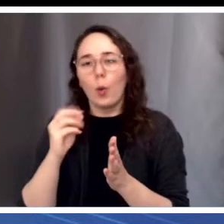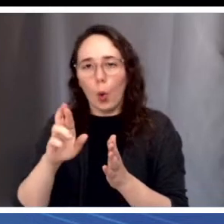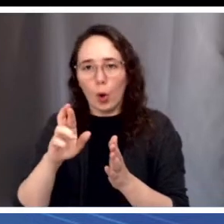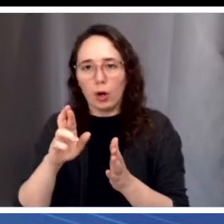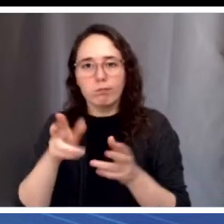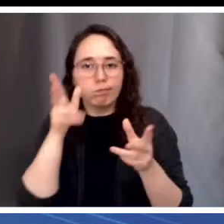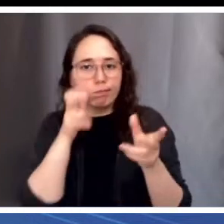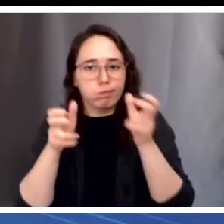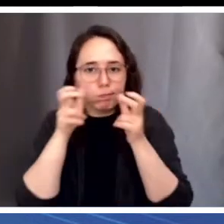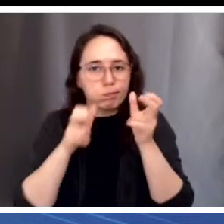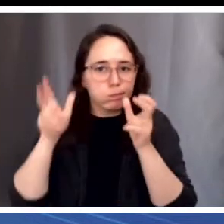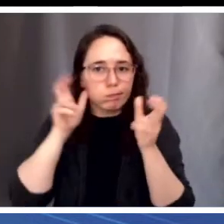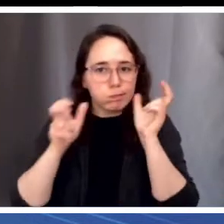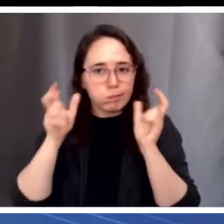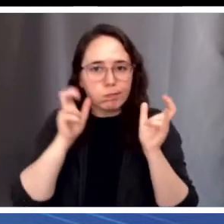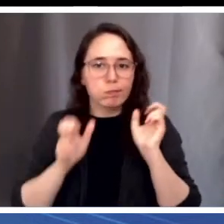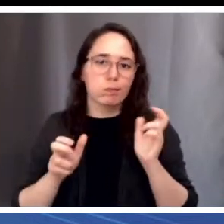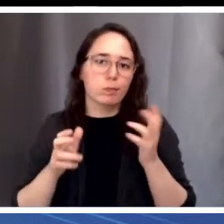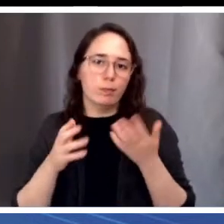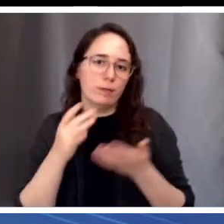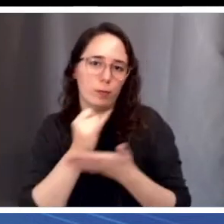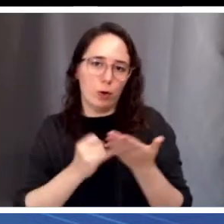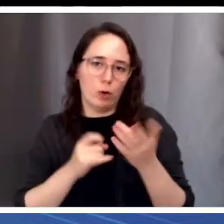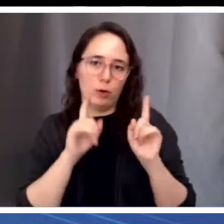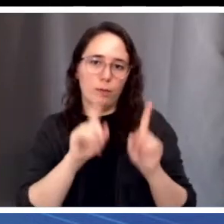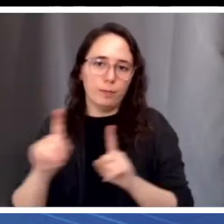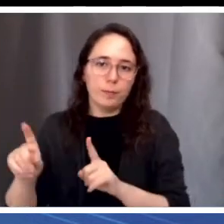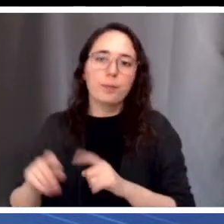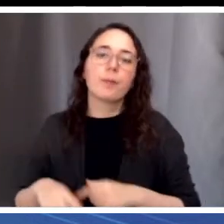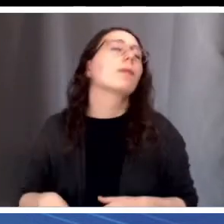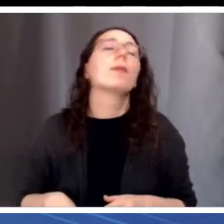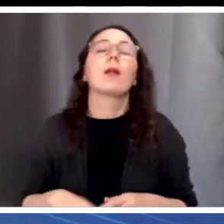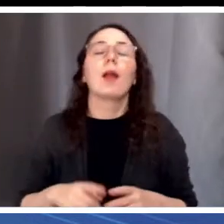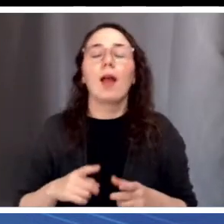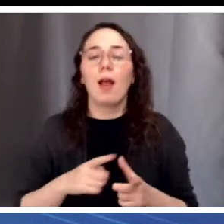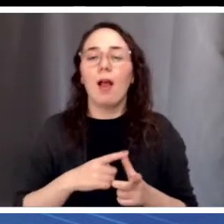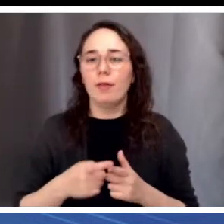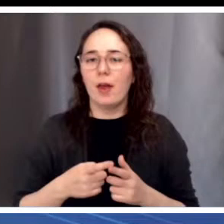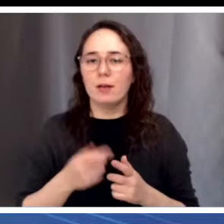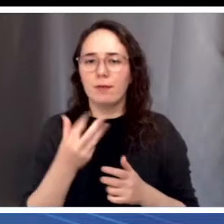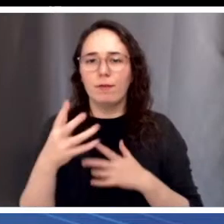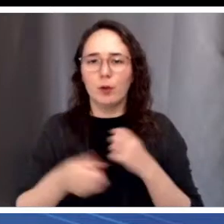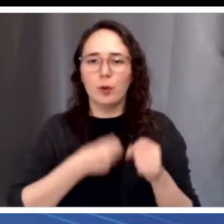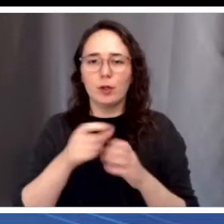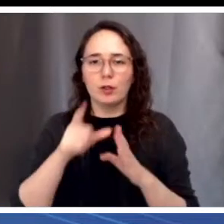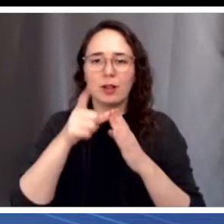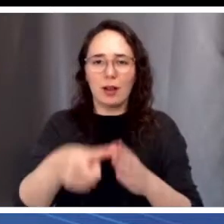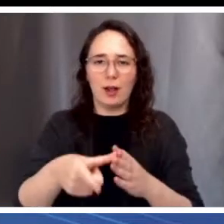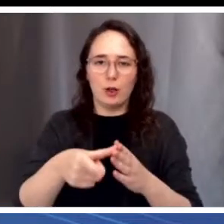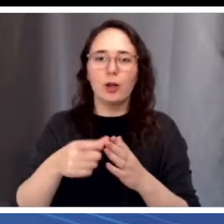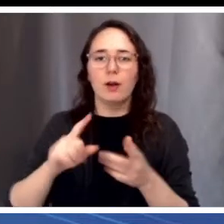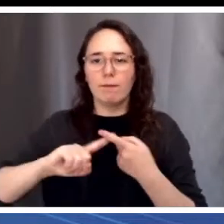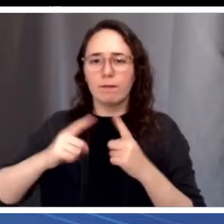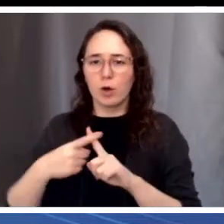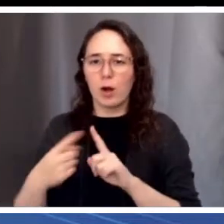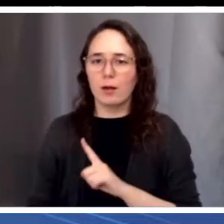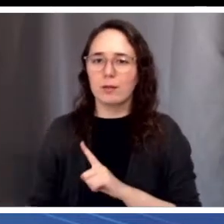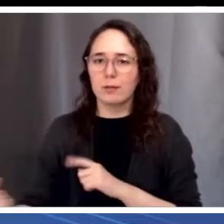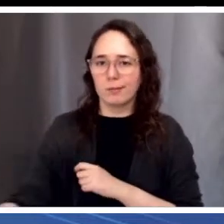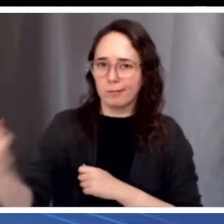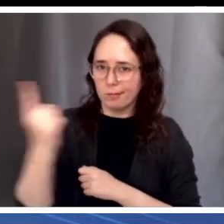I was approached by a friend of mine who I will never forget. And I'm indebted to forever for my life, a sort of detour, um,